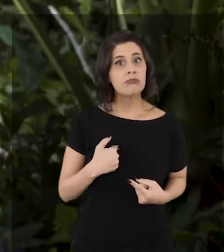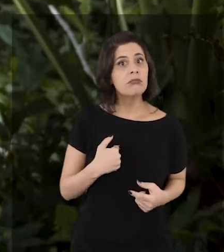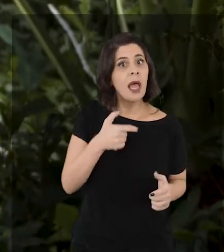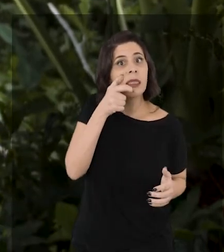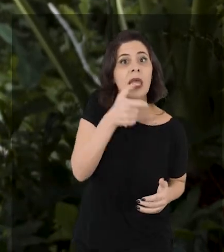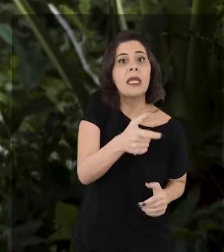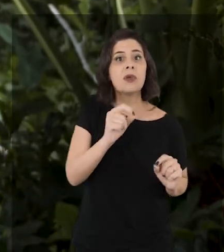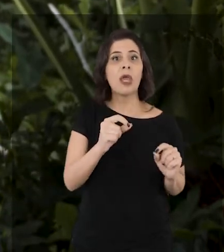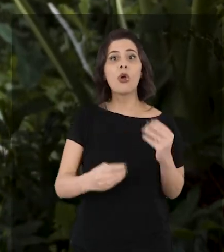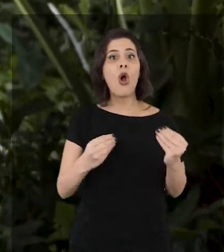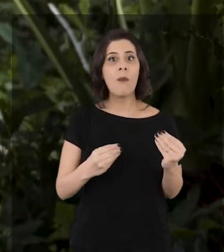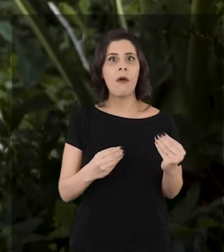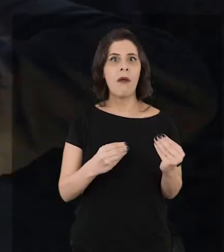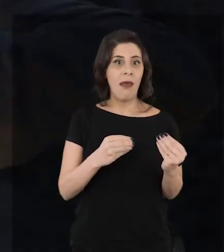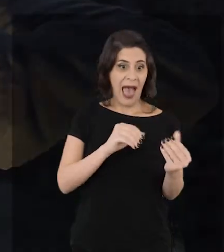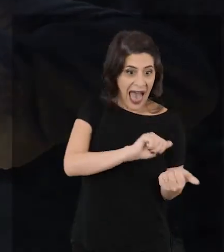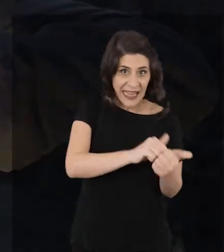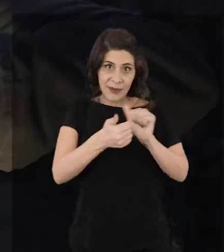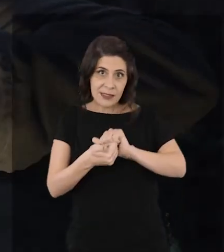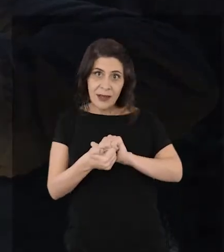the ways in which the adaptation fails